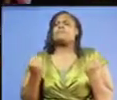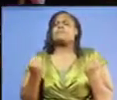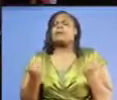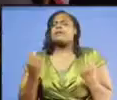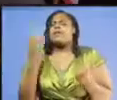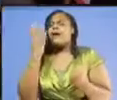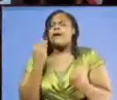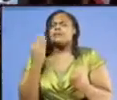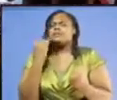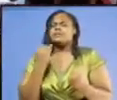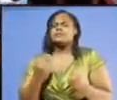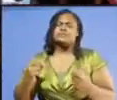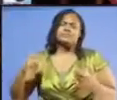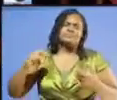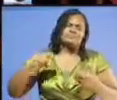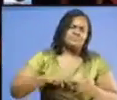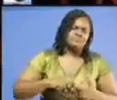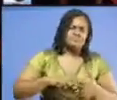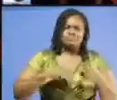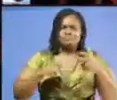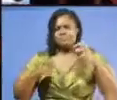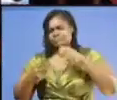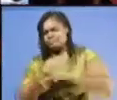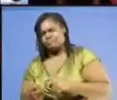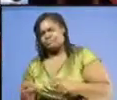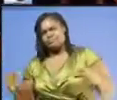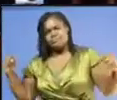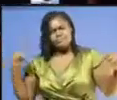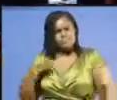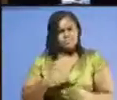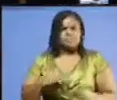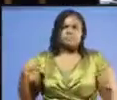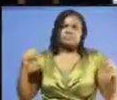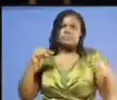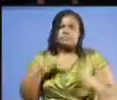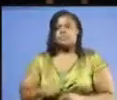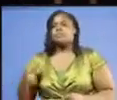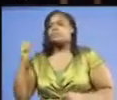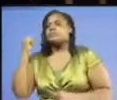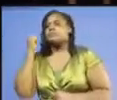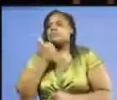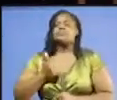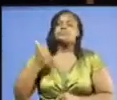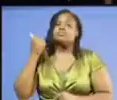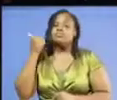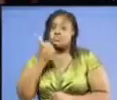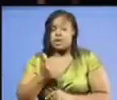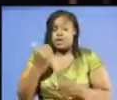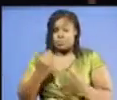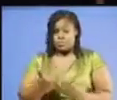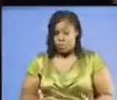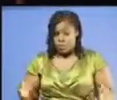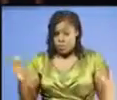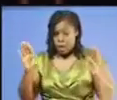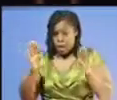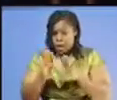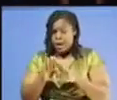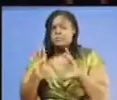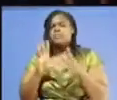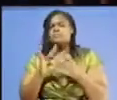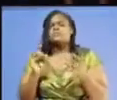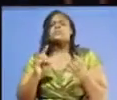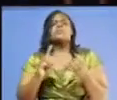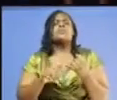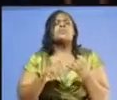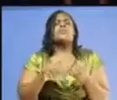pain night and day, and you're wondering how you're going to go through this. Well, I'm going to close the sermon and tell you how. Let me start with